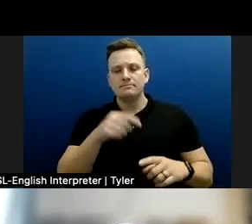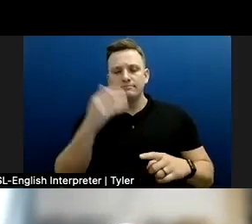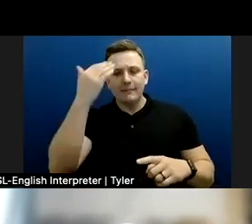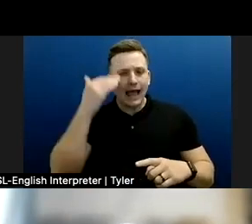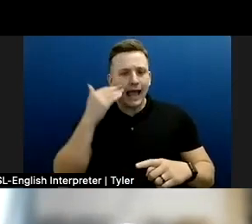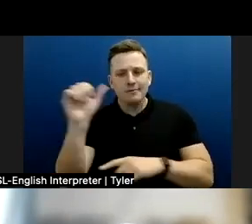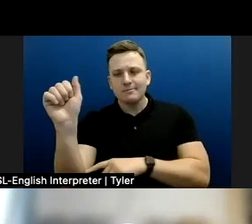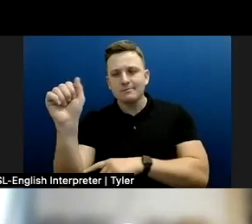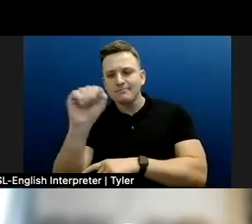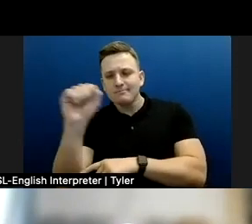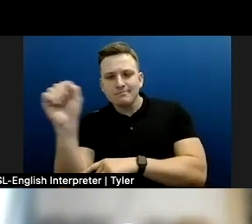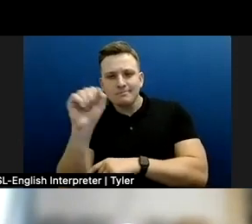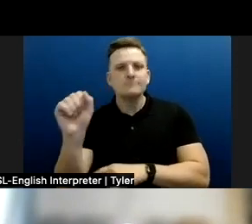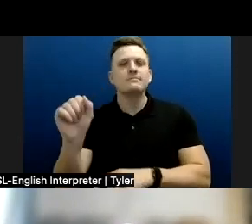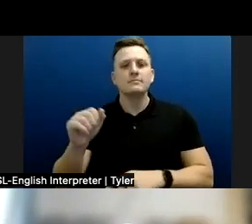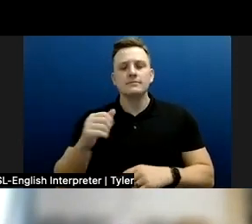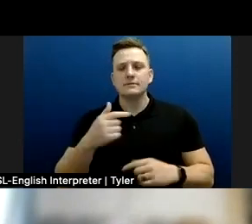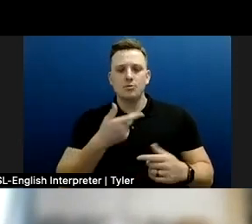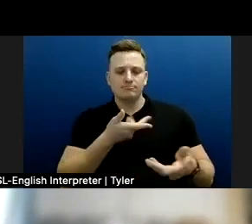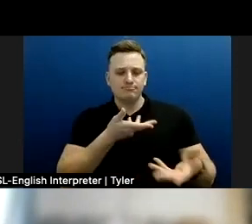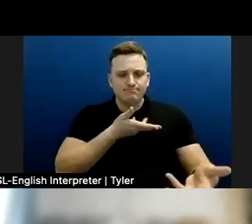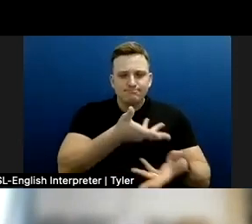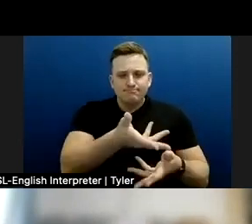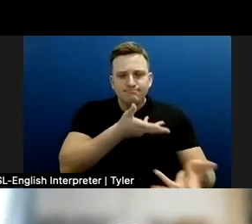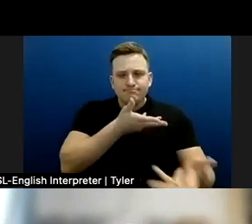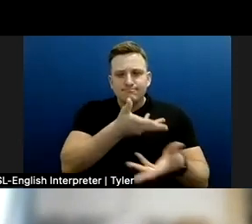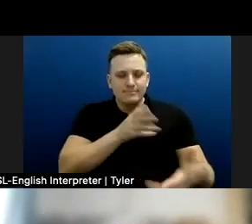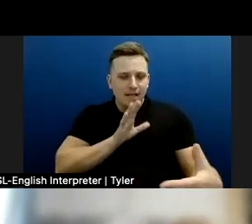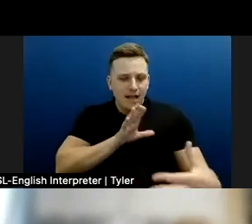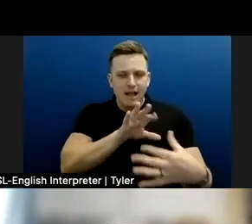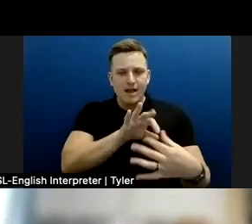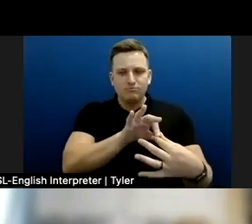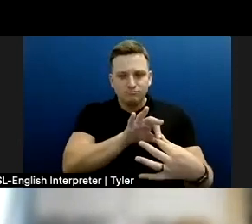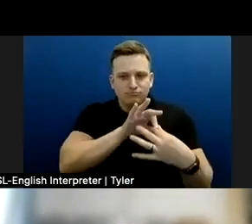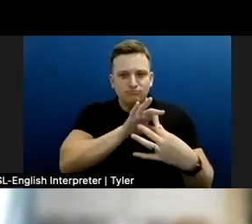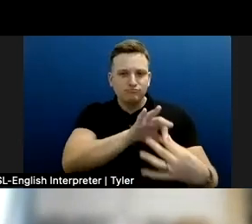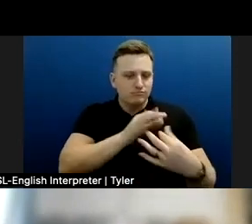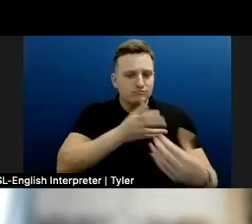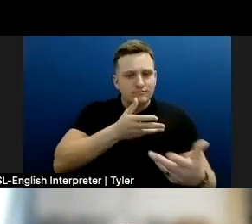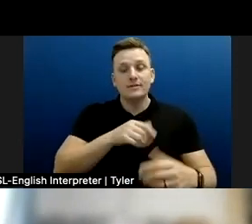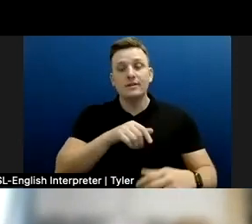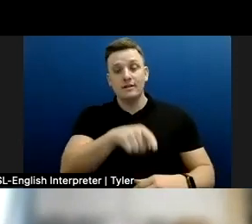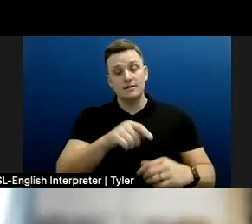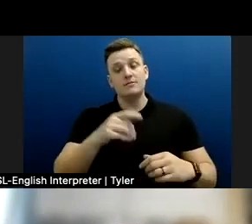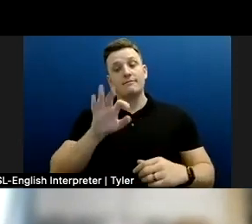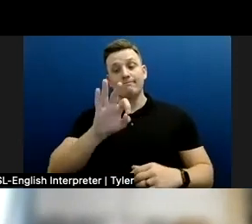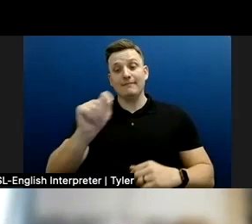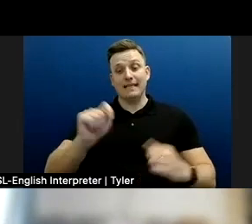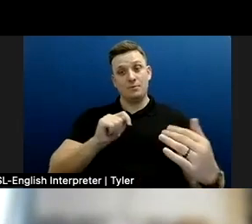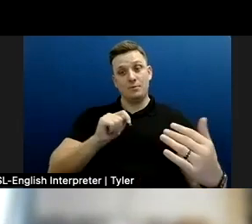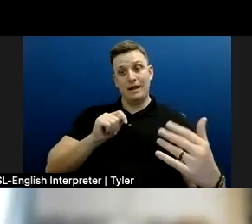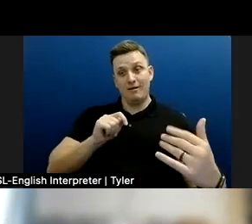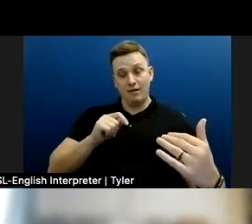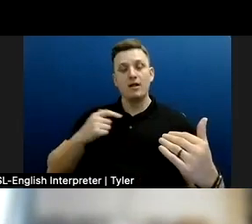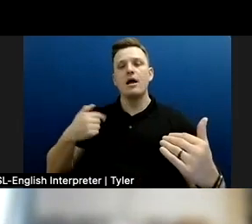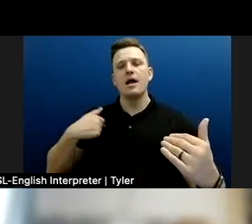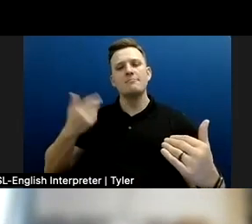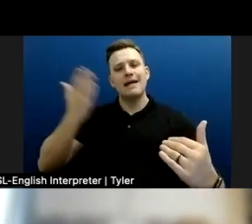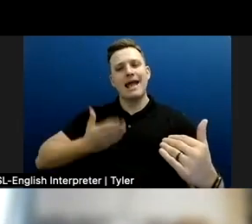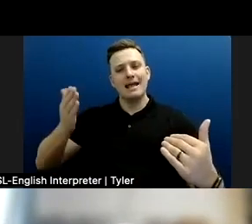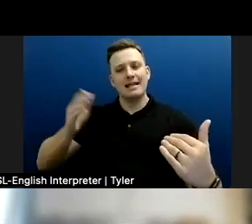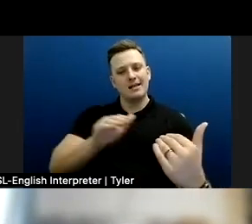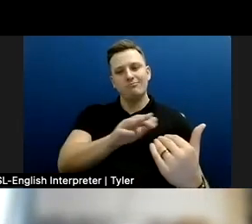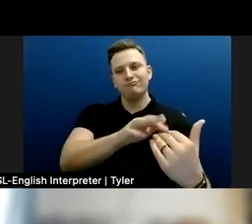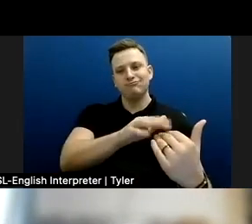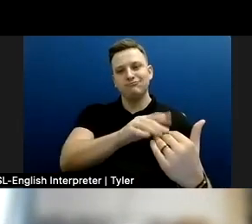head. And so we've got a really nice dialogue going around when she wiggles her toes, and I wiggle my fingers on top